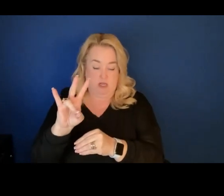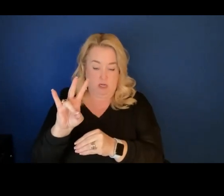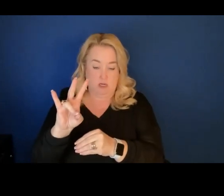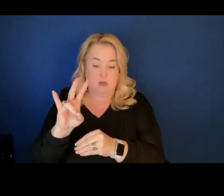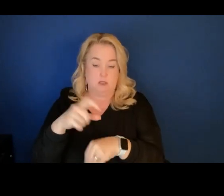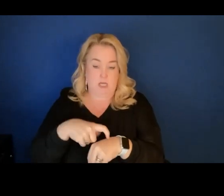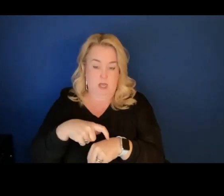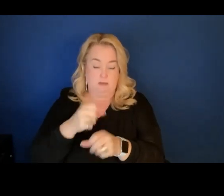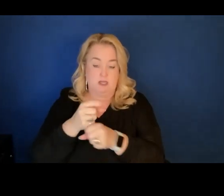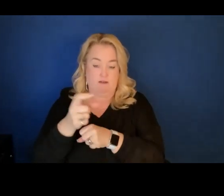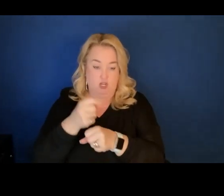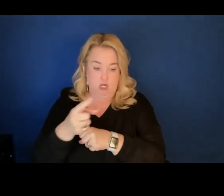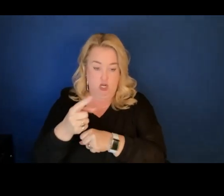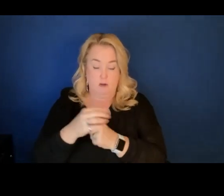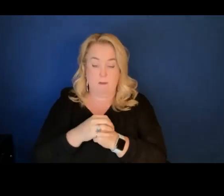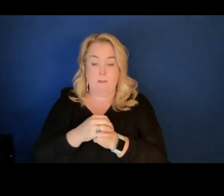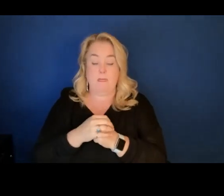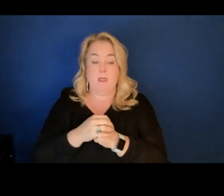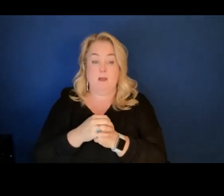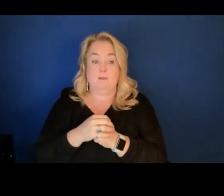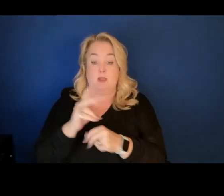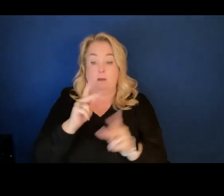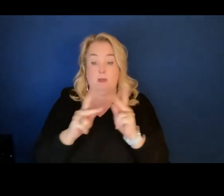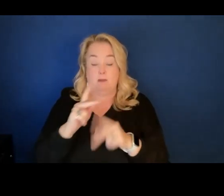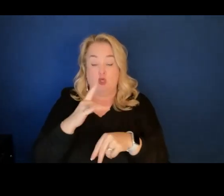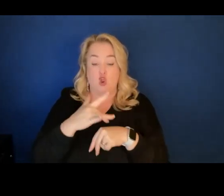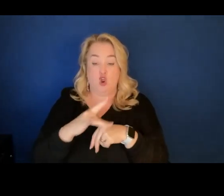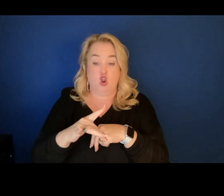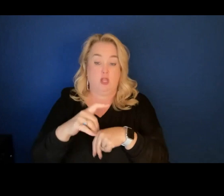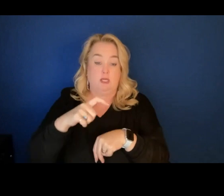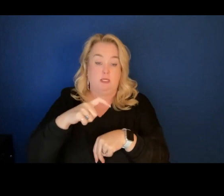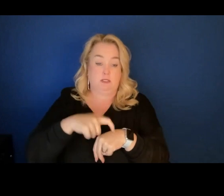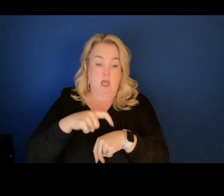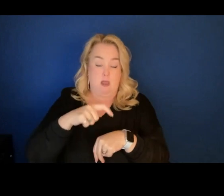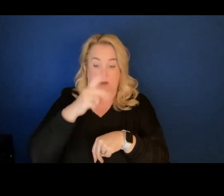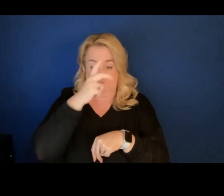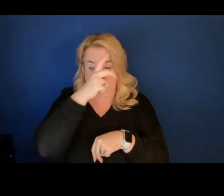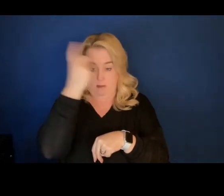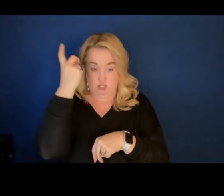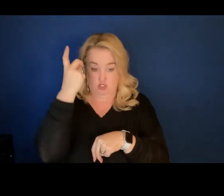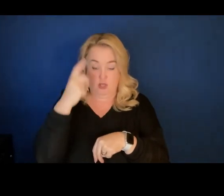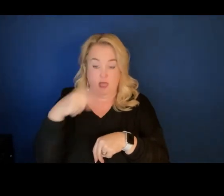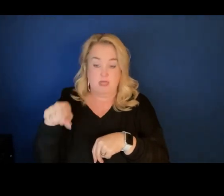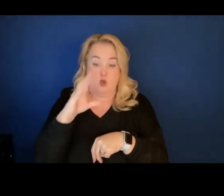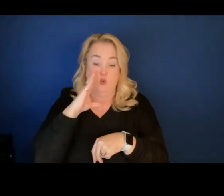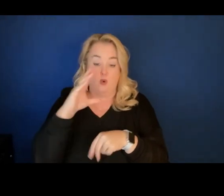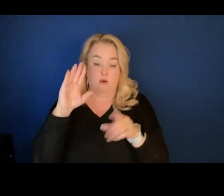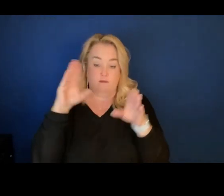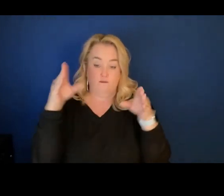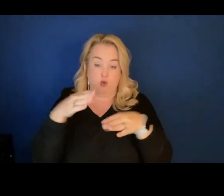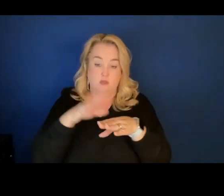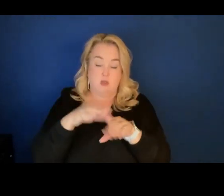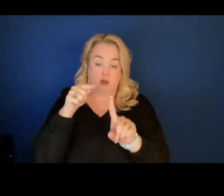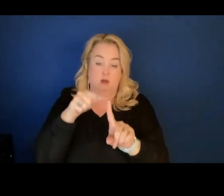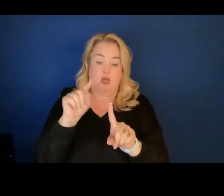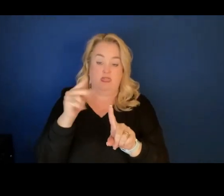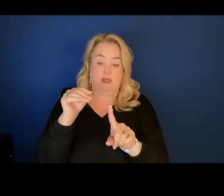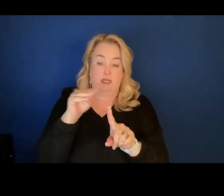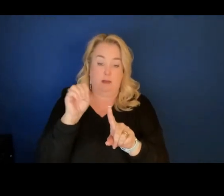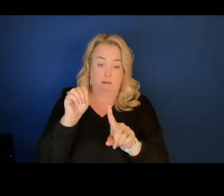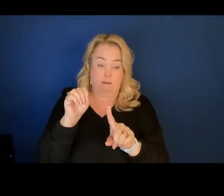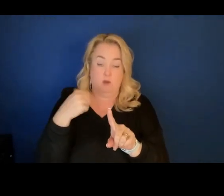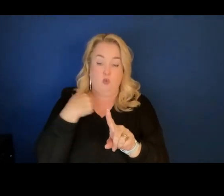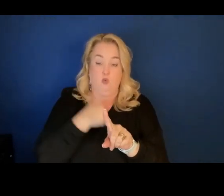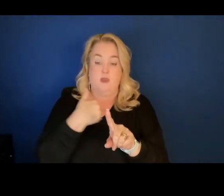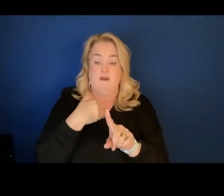sessions each year, during which people in early stages of dementia come together around a theme. There's usually a guest expert that